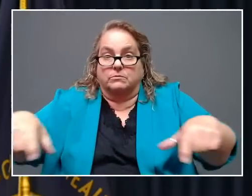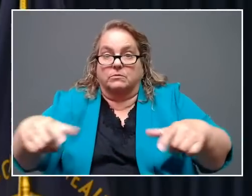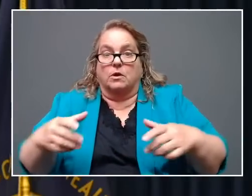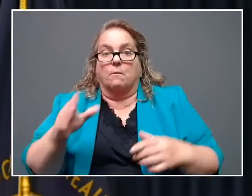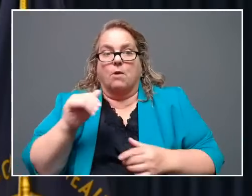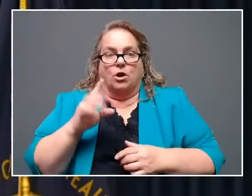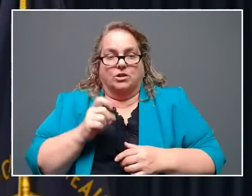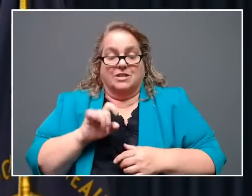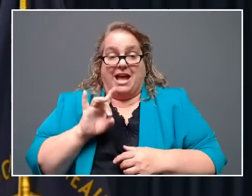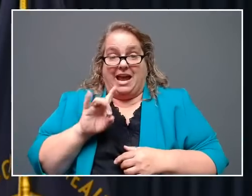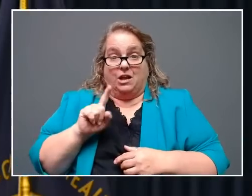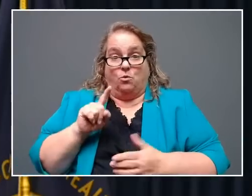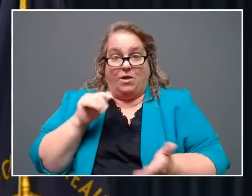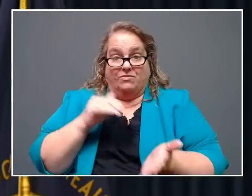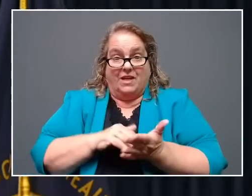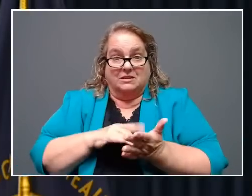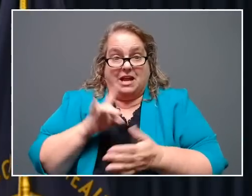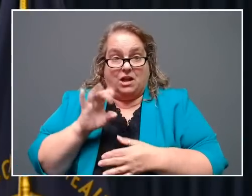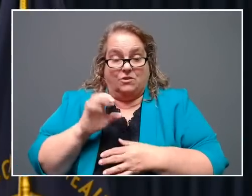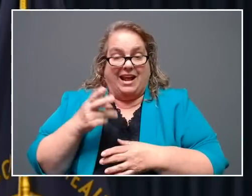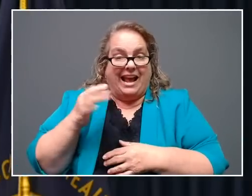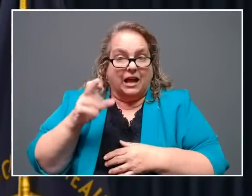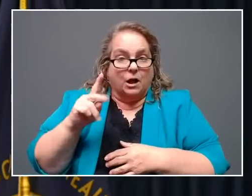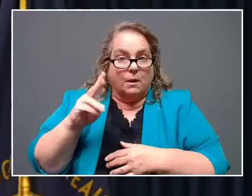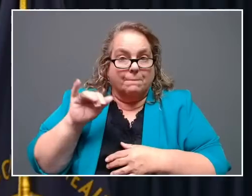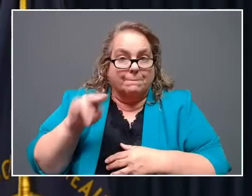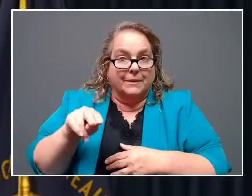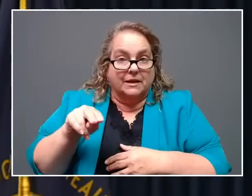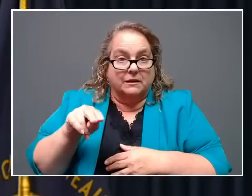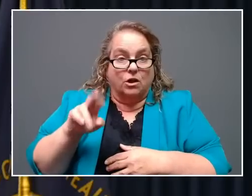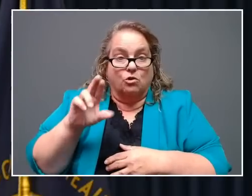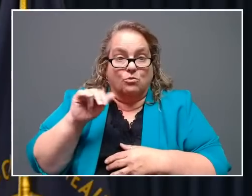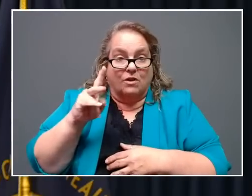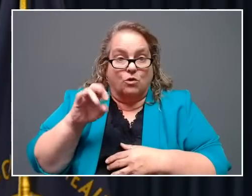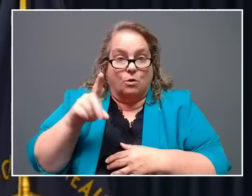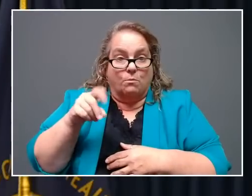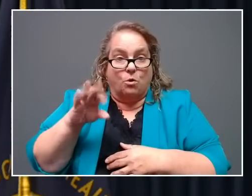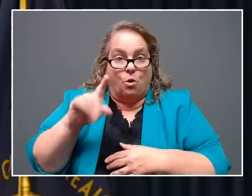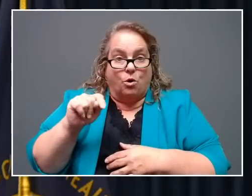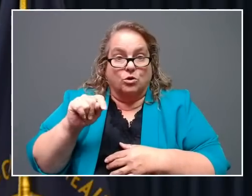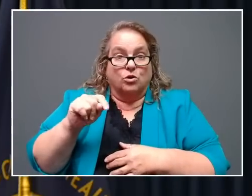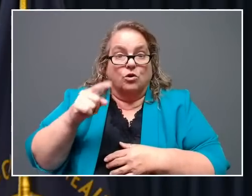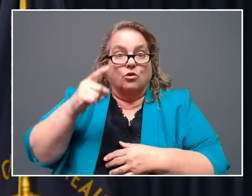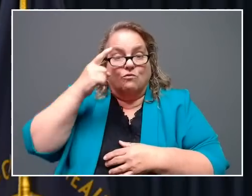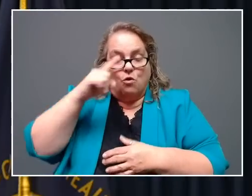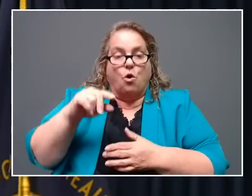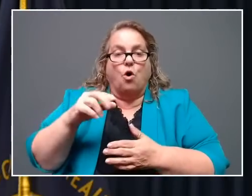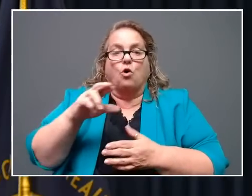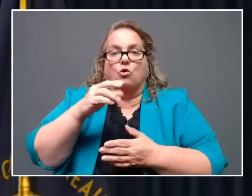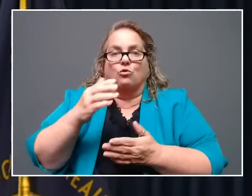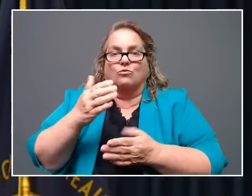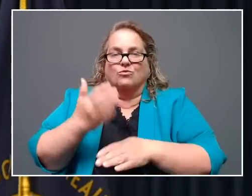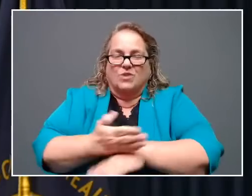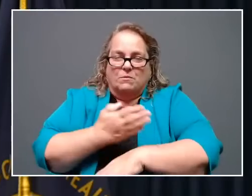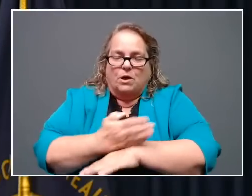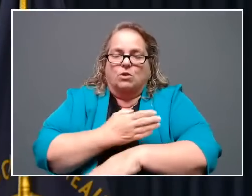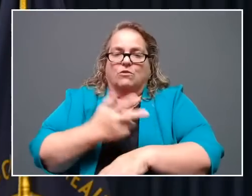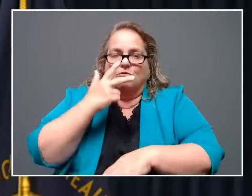$81,800 is going to Hickman Fulton County Riverport Authority for dredging and for repairs to 3 mooring cells.